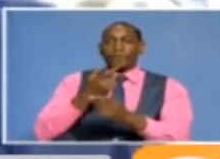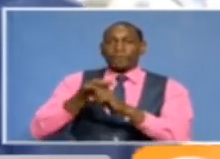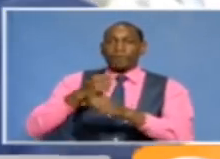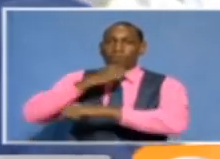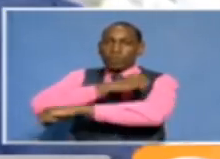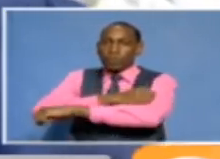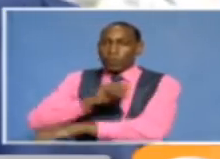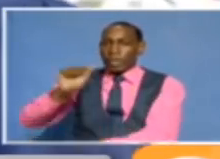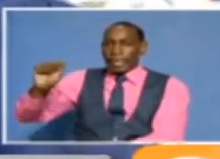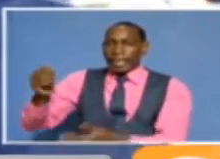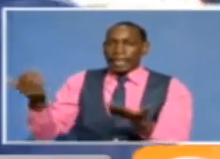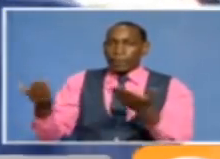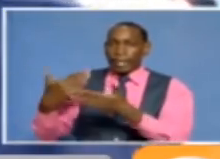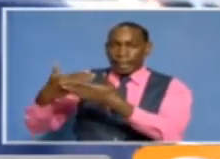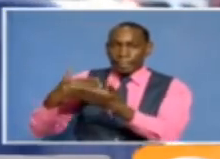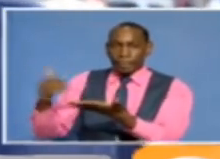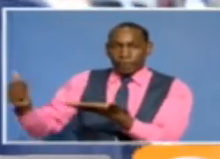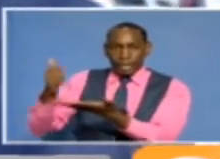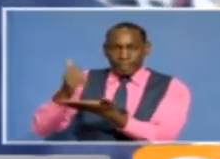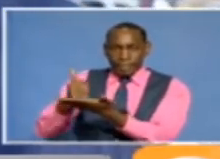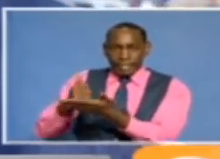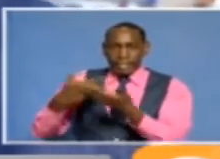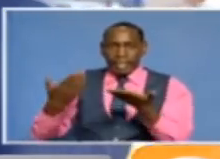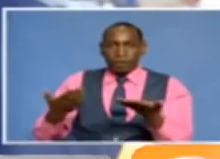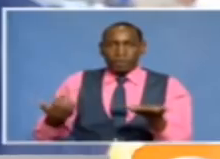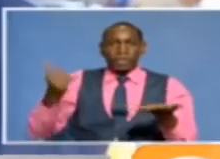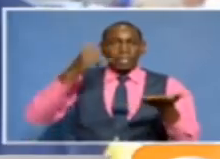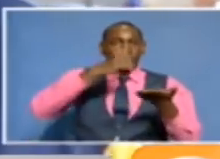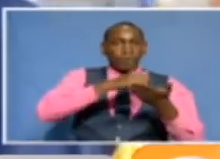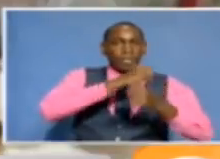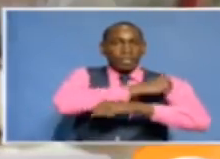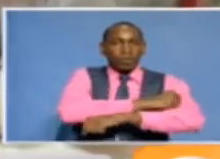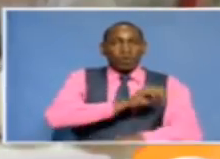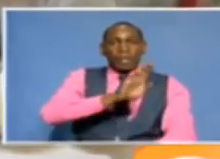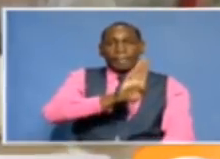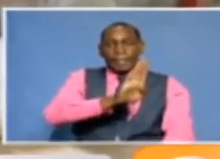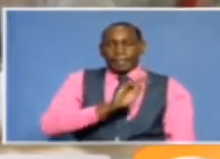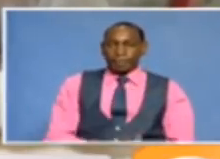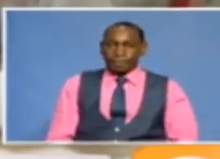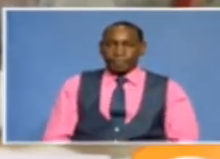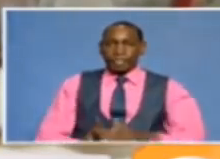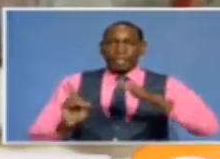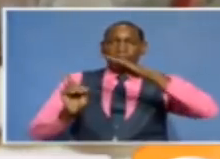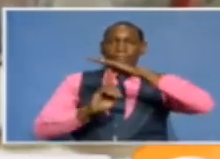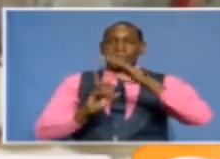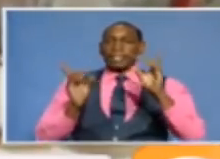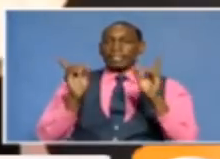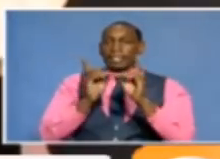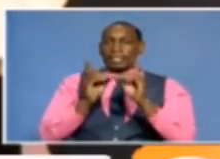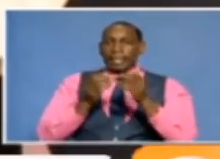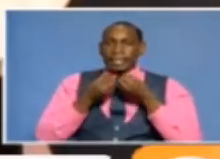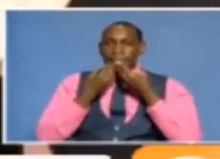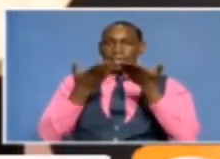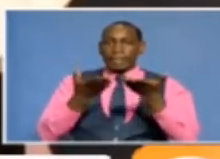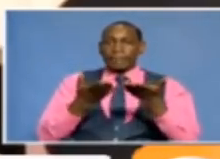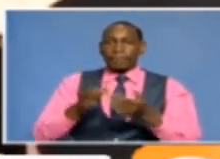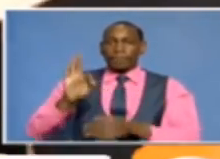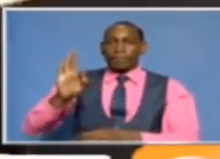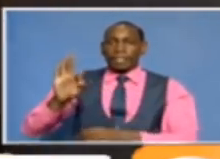school A, where he had been admitted, and put in school B. According to ministry data, details of